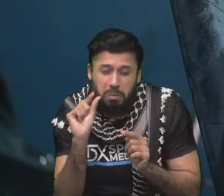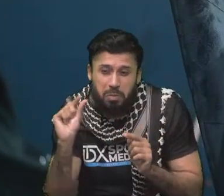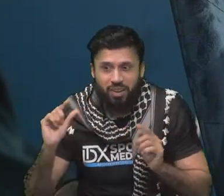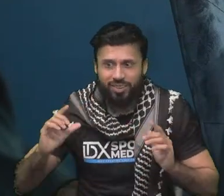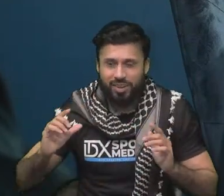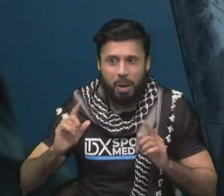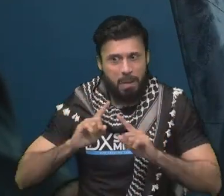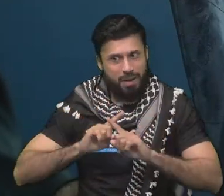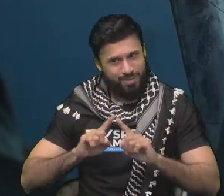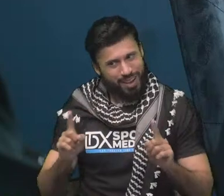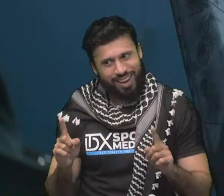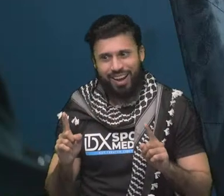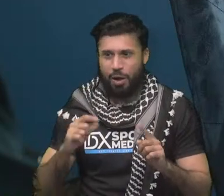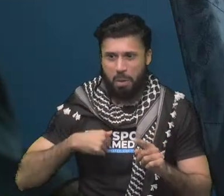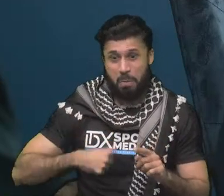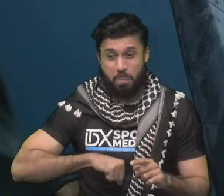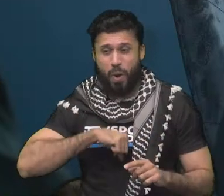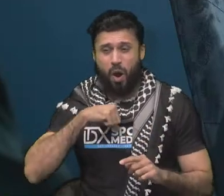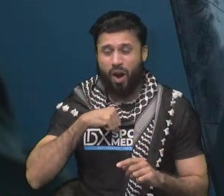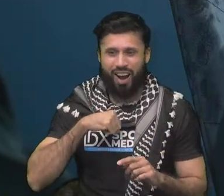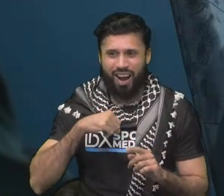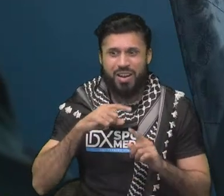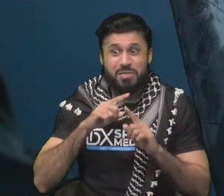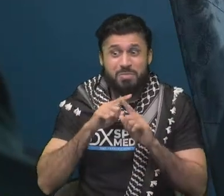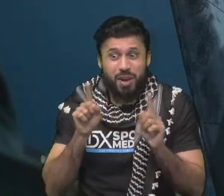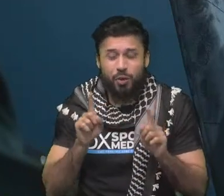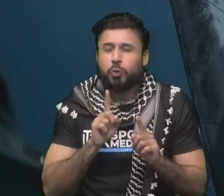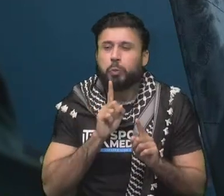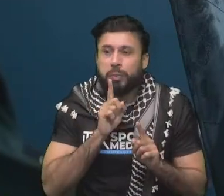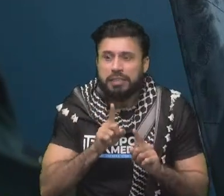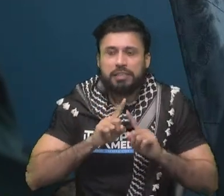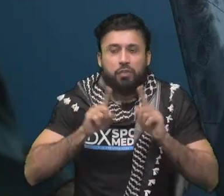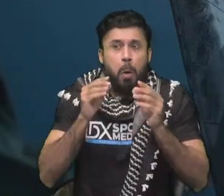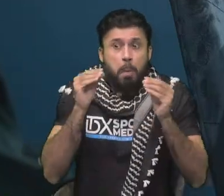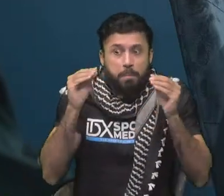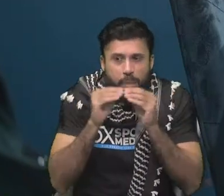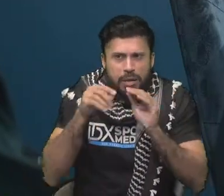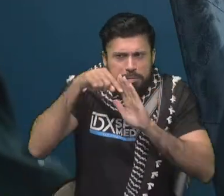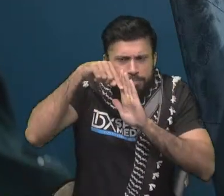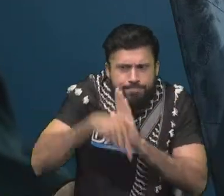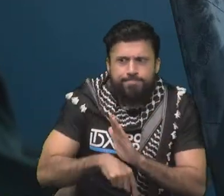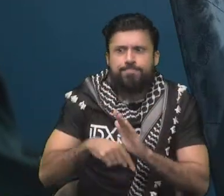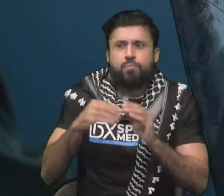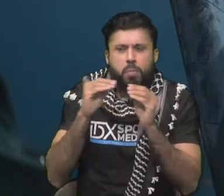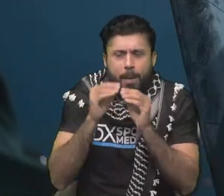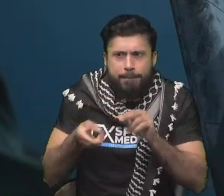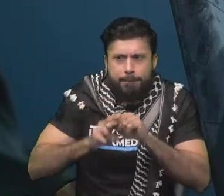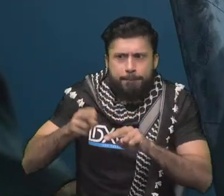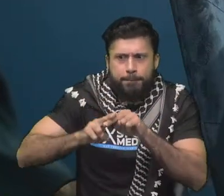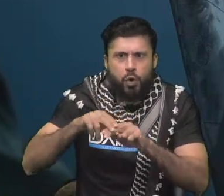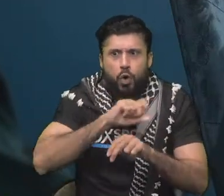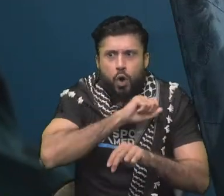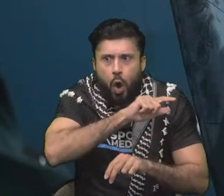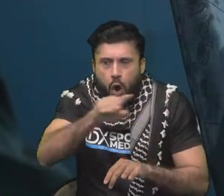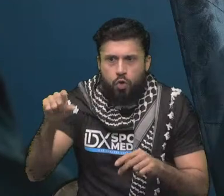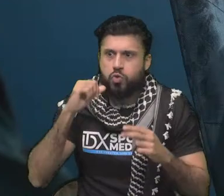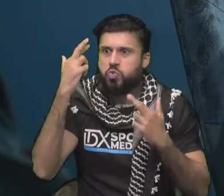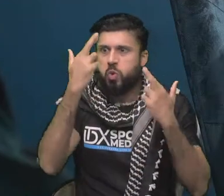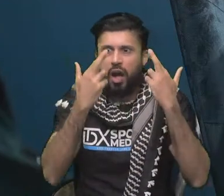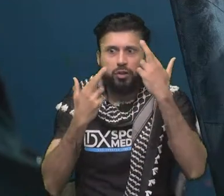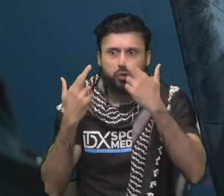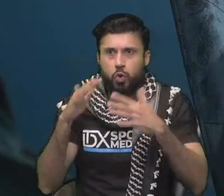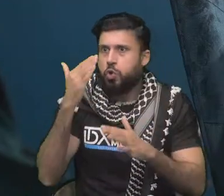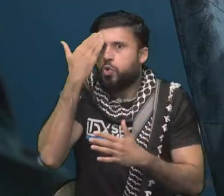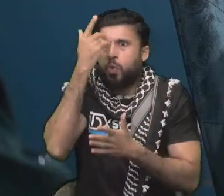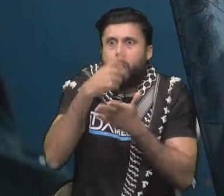subhanAllah, he quoted a story. One time a man saw a lady walking in the marketplace looking for something